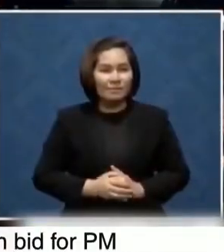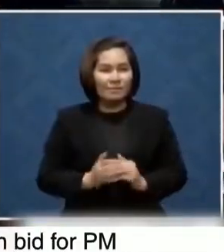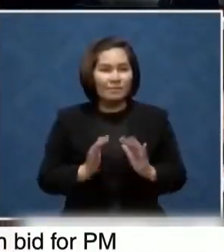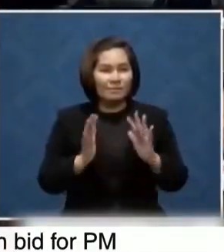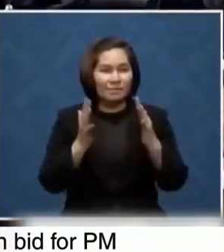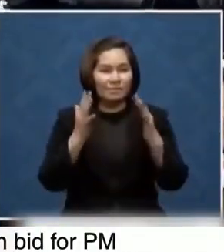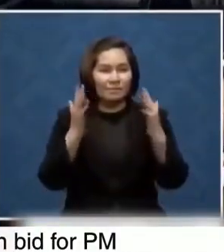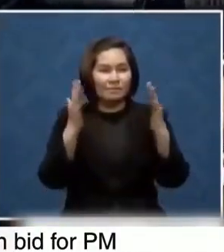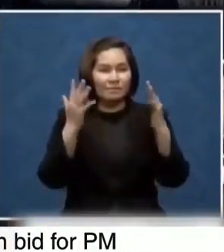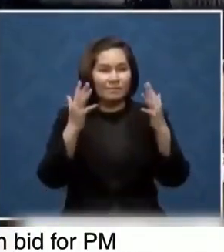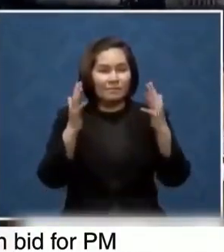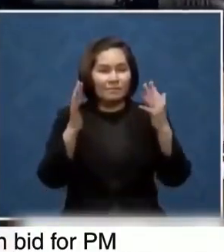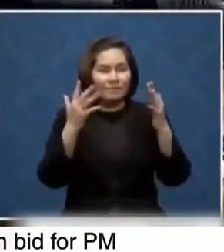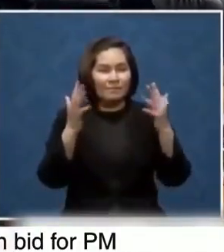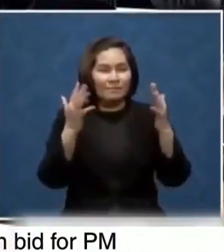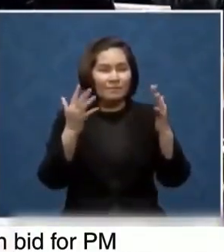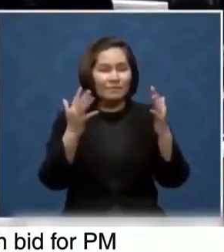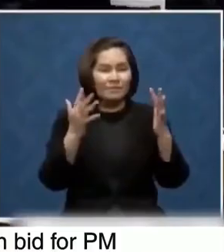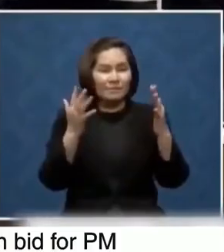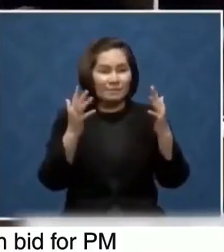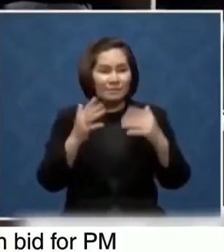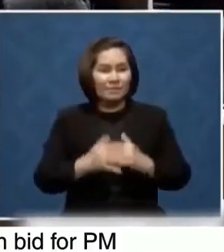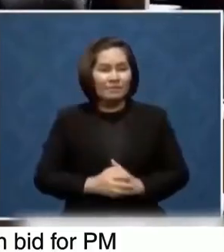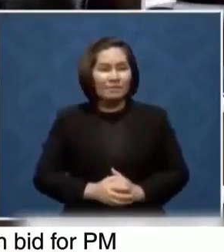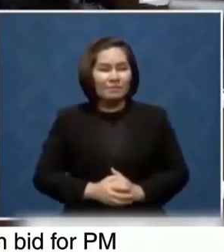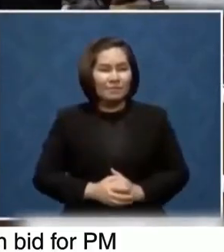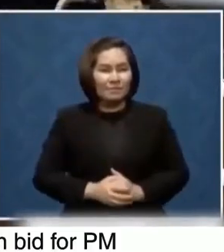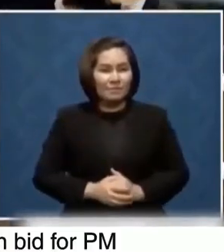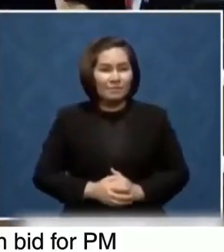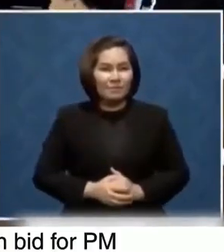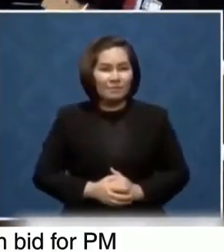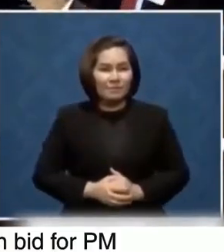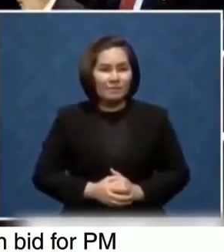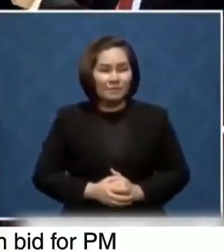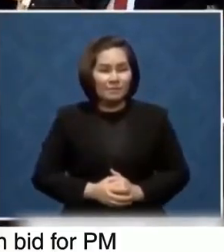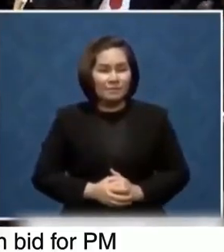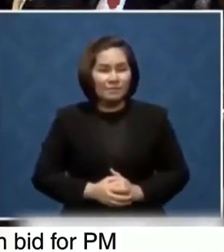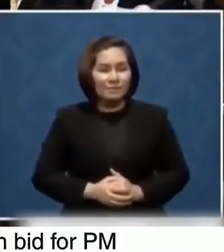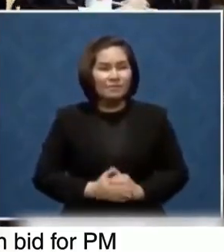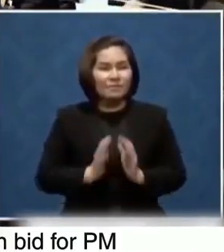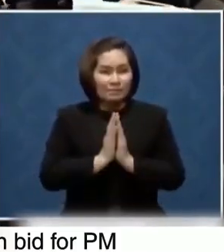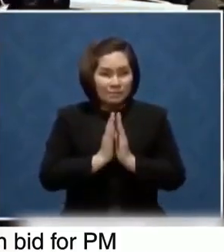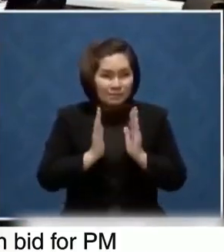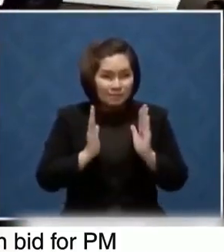Mr. Pita has said he is willing to move aside to let his coalition partners have a stab at the top